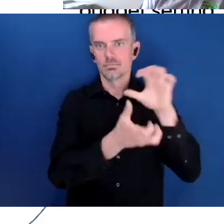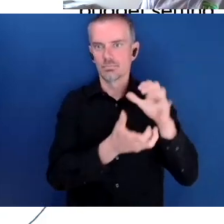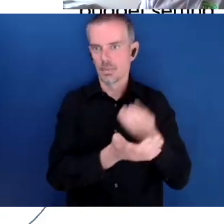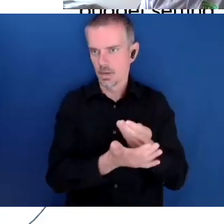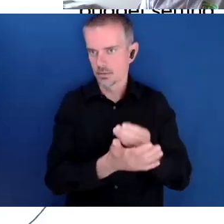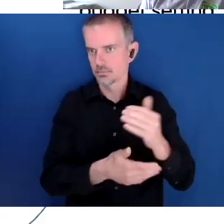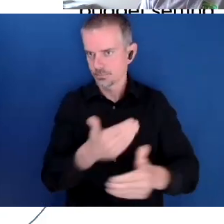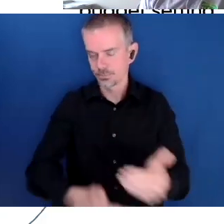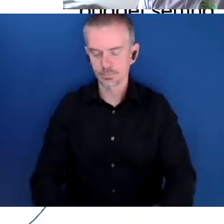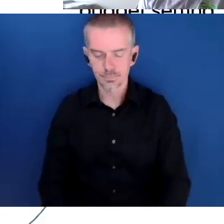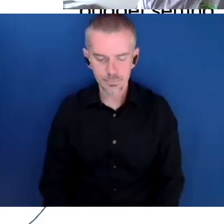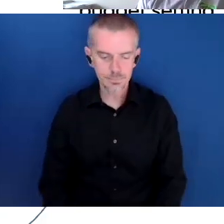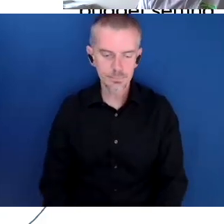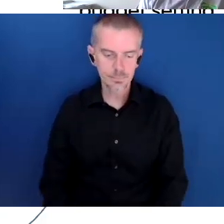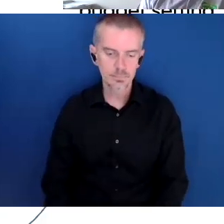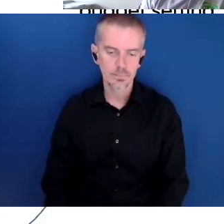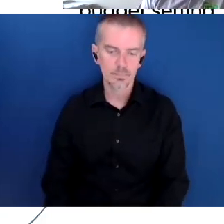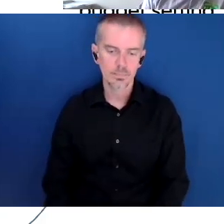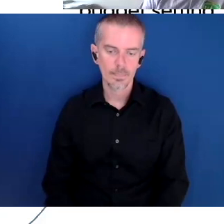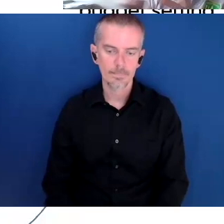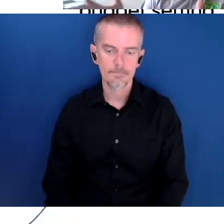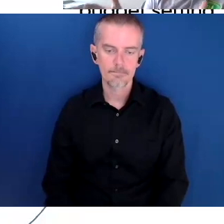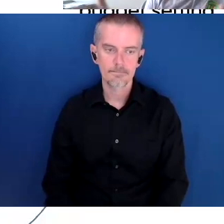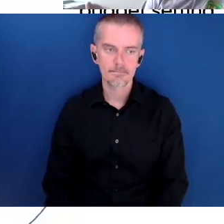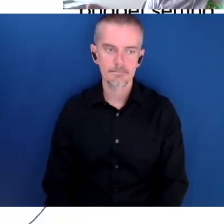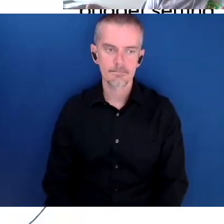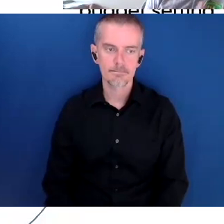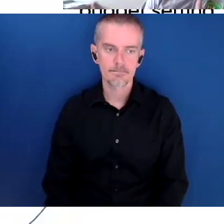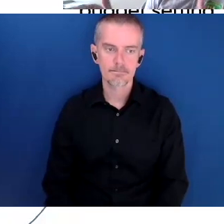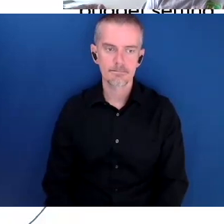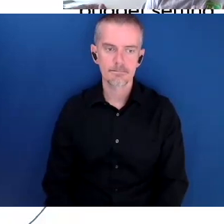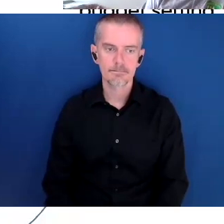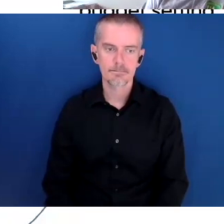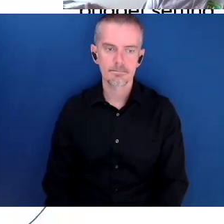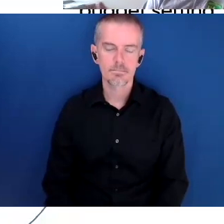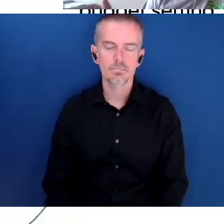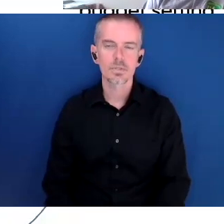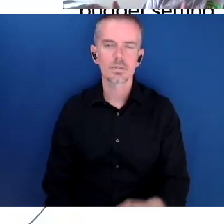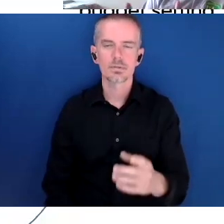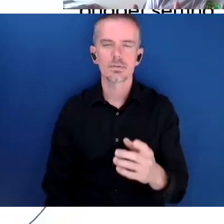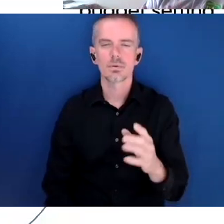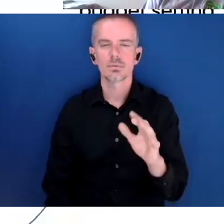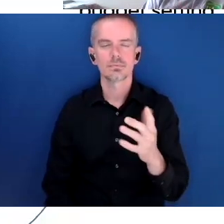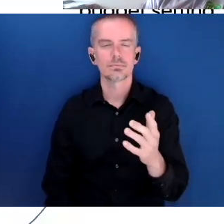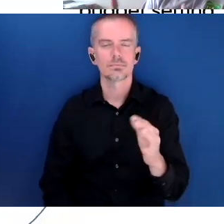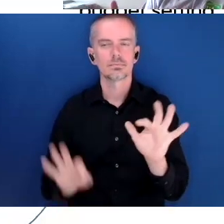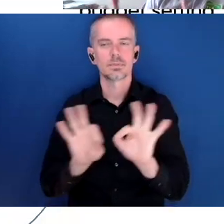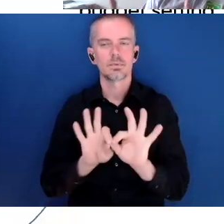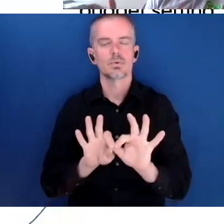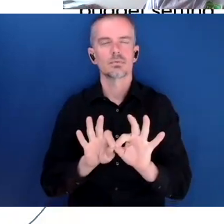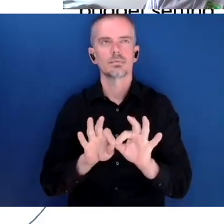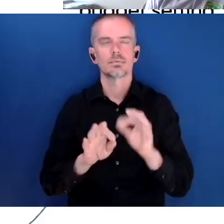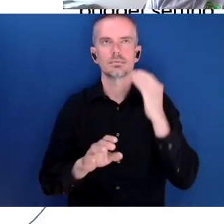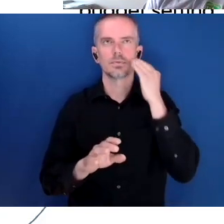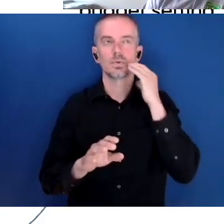so kind of a key piece of this is it's often very difficult for the agency to move forward until